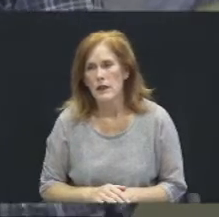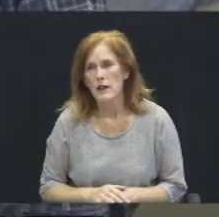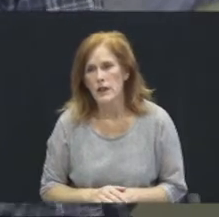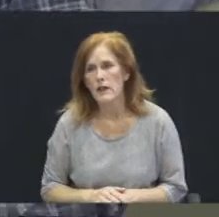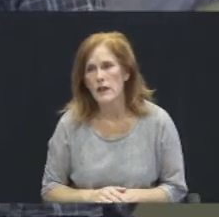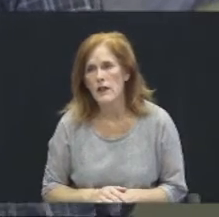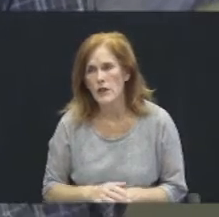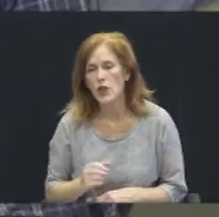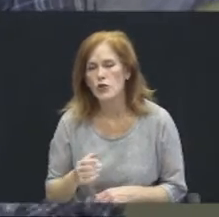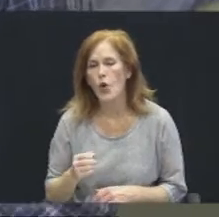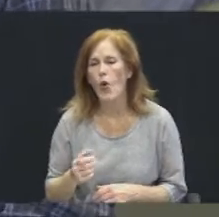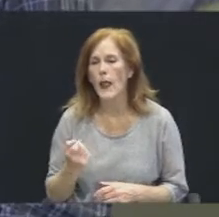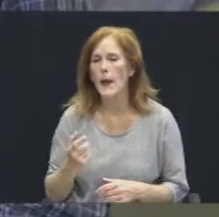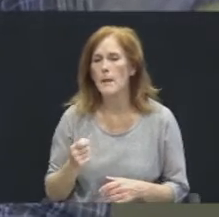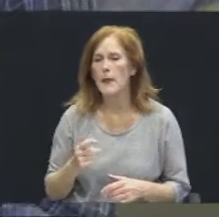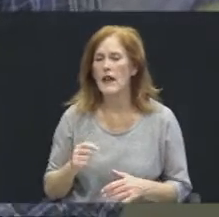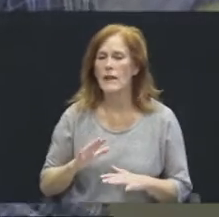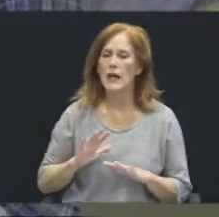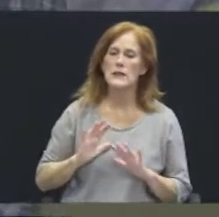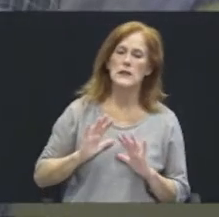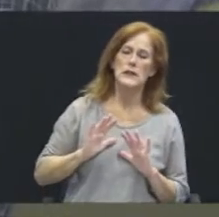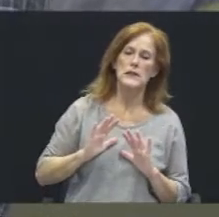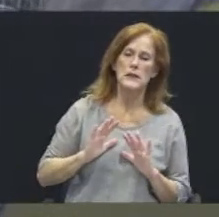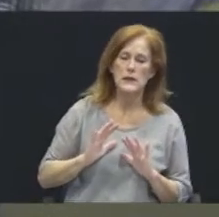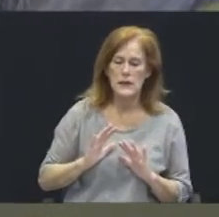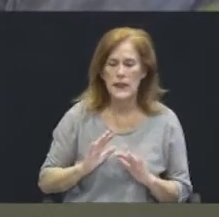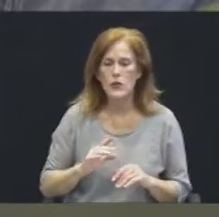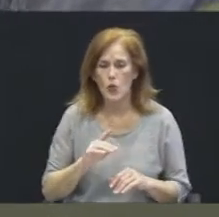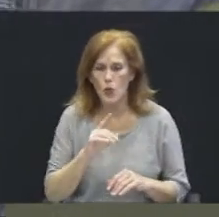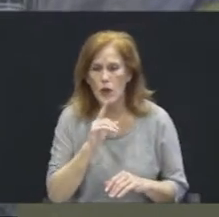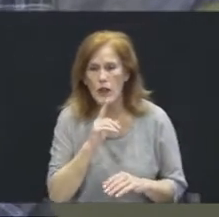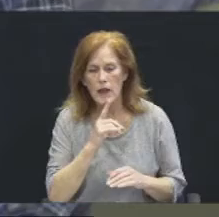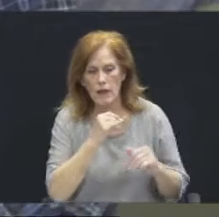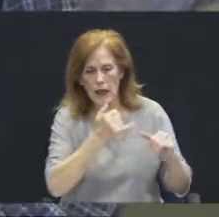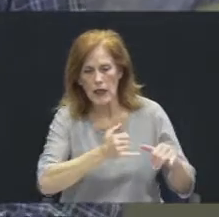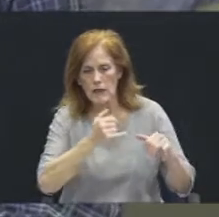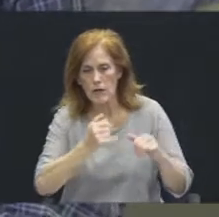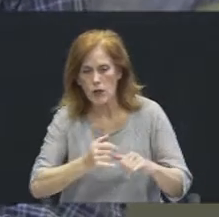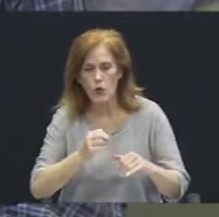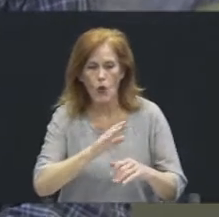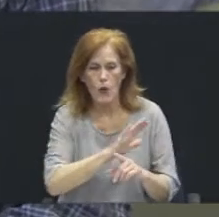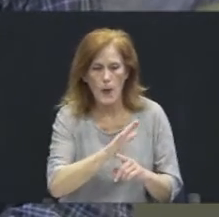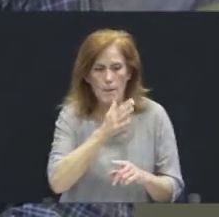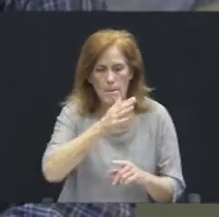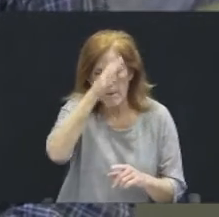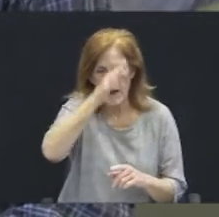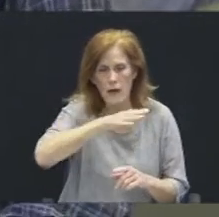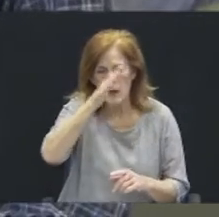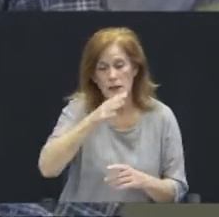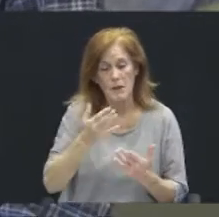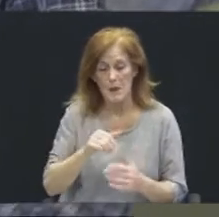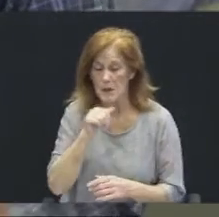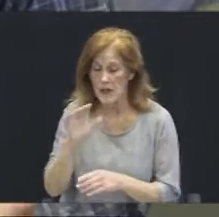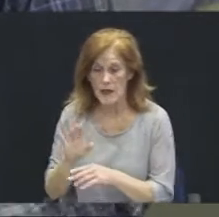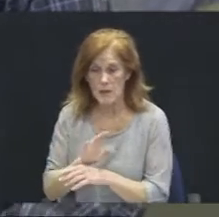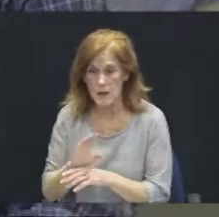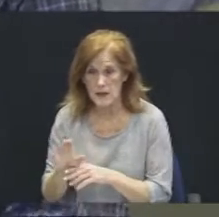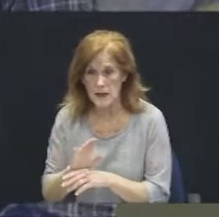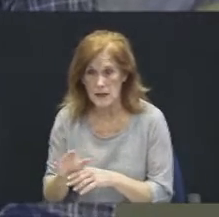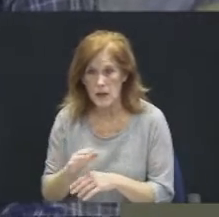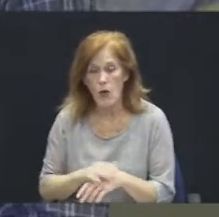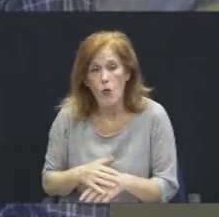the hesitancy is more on the individuals and the parents than it is necessarily on the business, which is